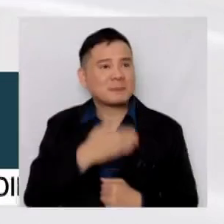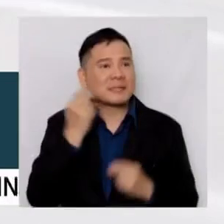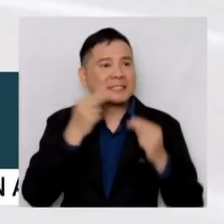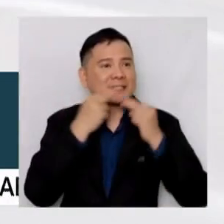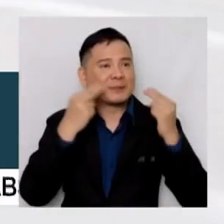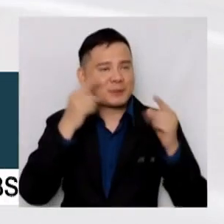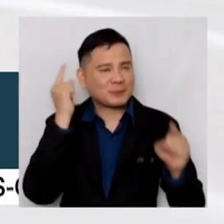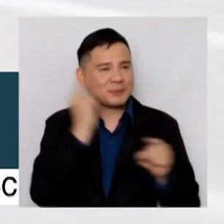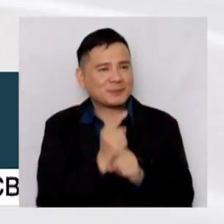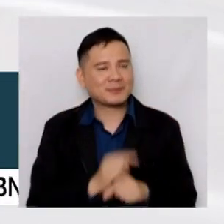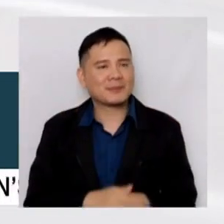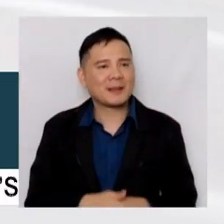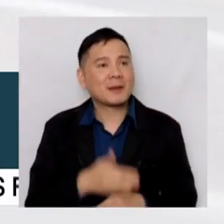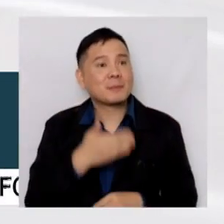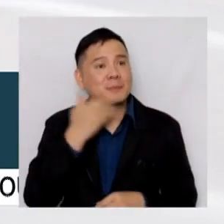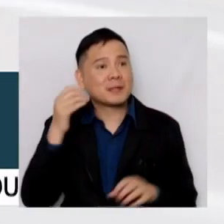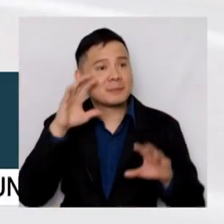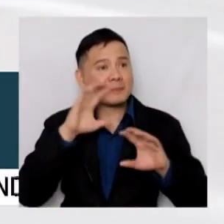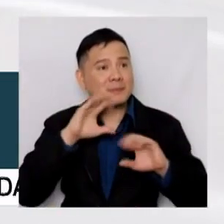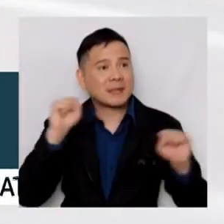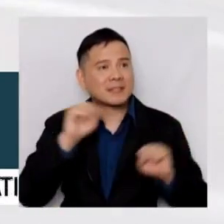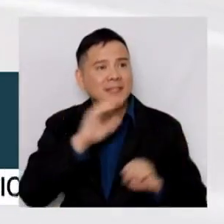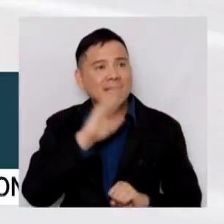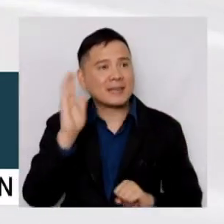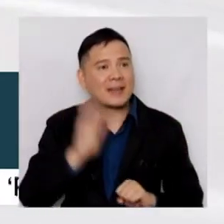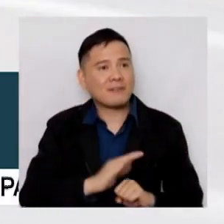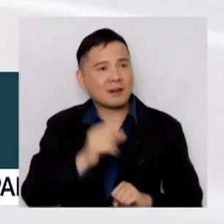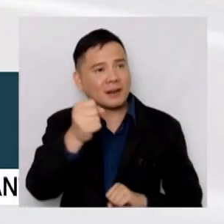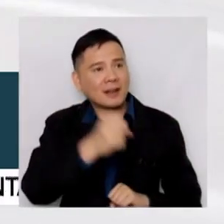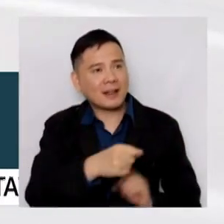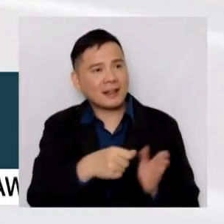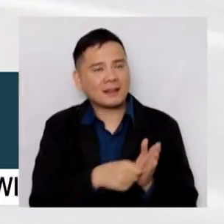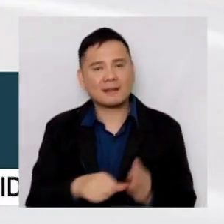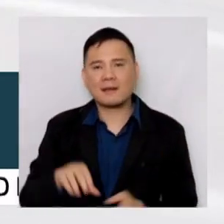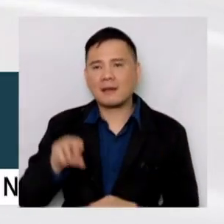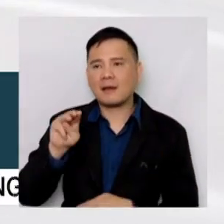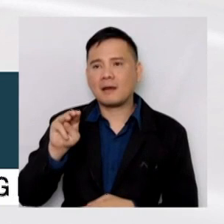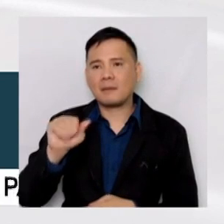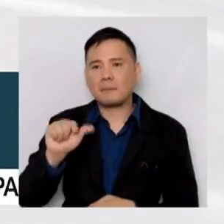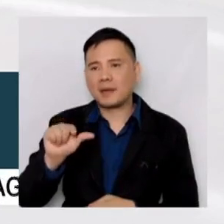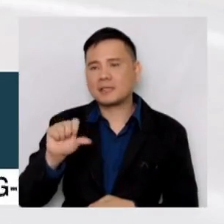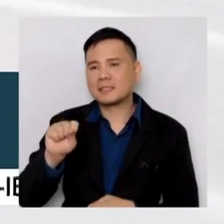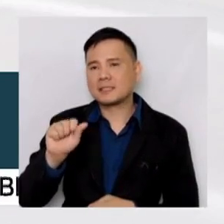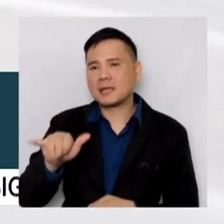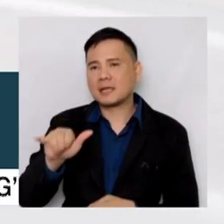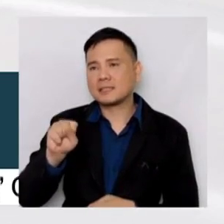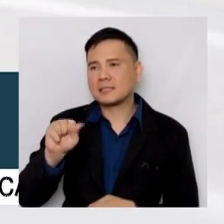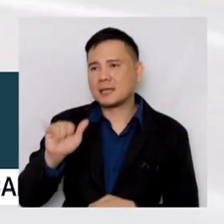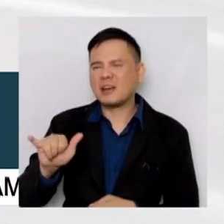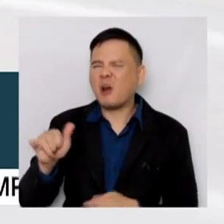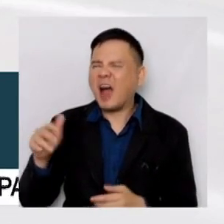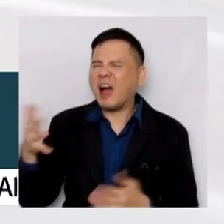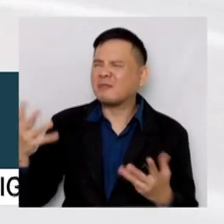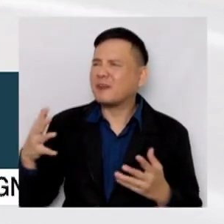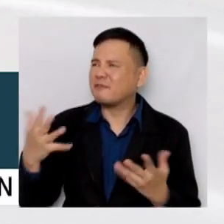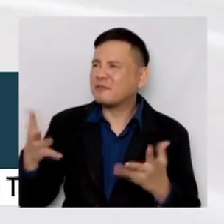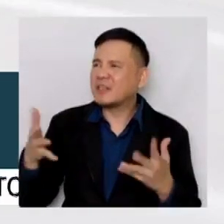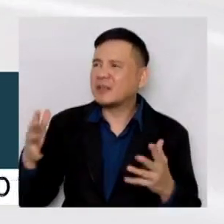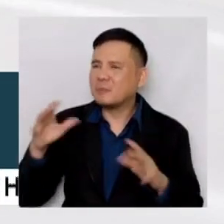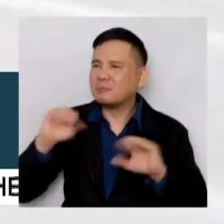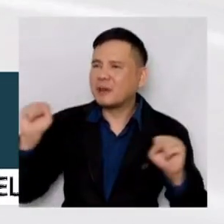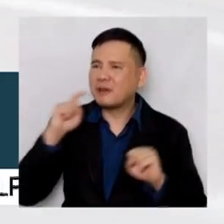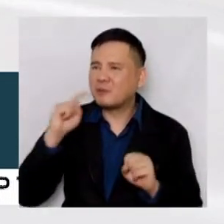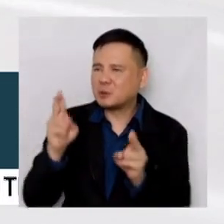could have. Best president we never had. Magsaysay? Well, we had him for a while,